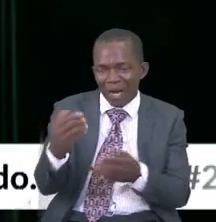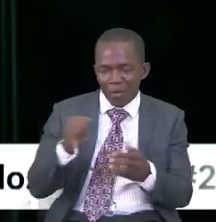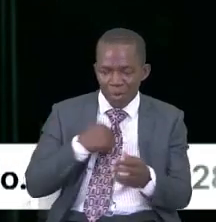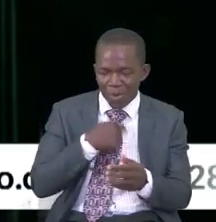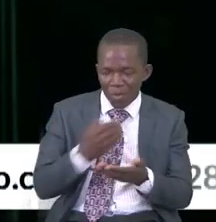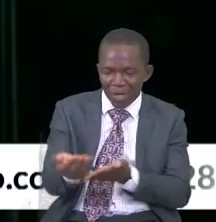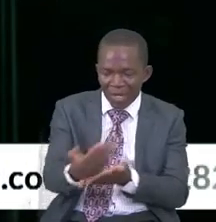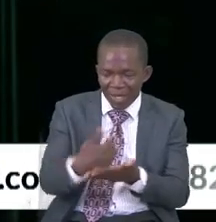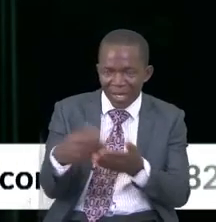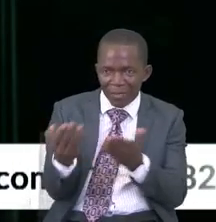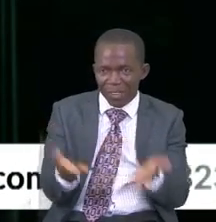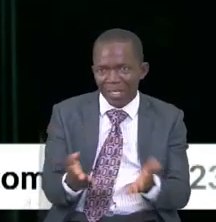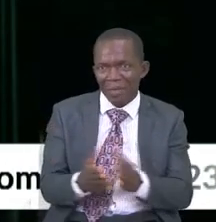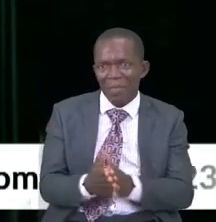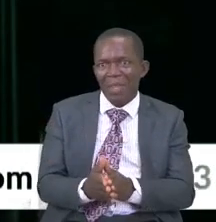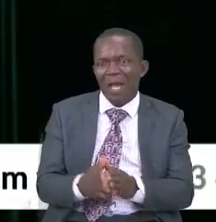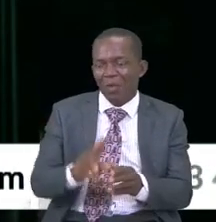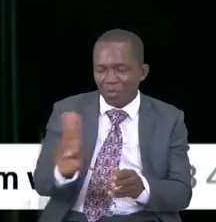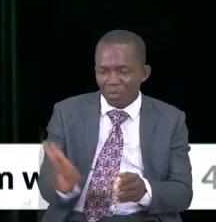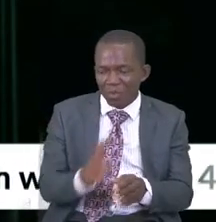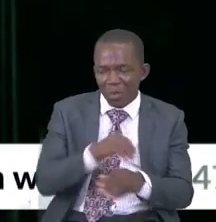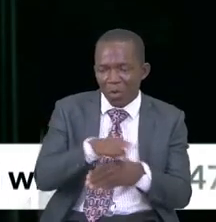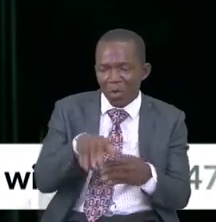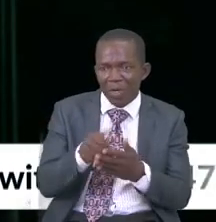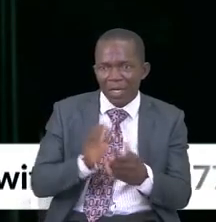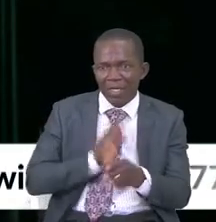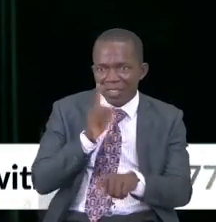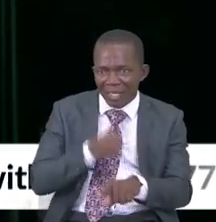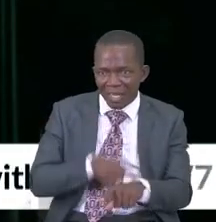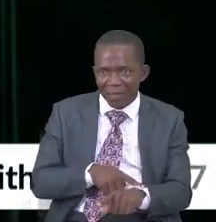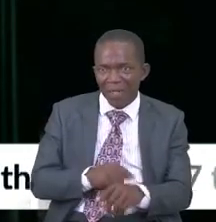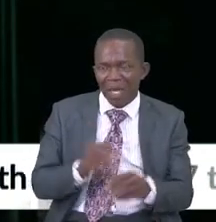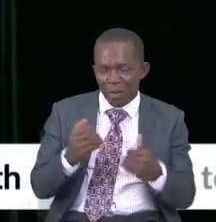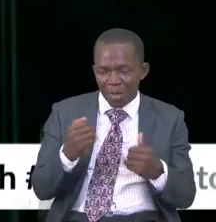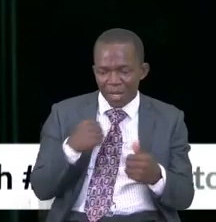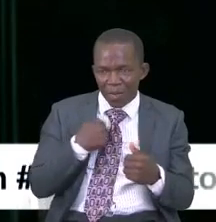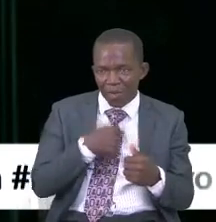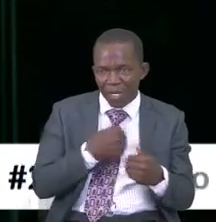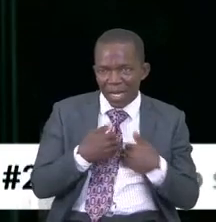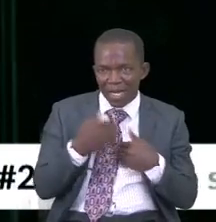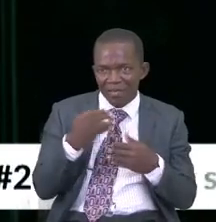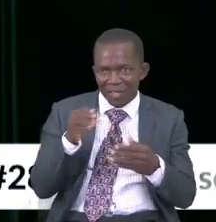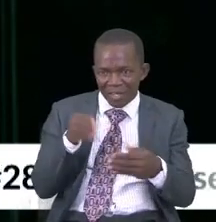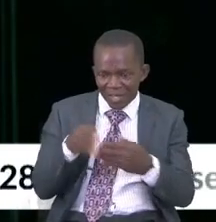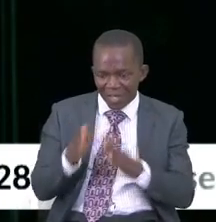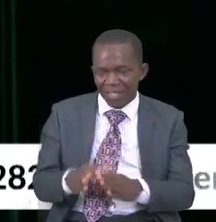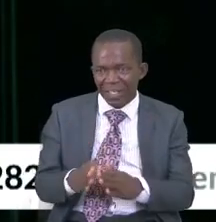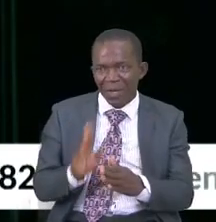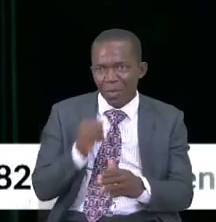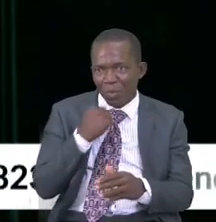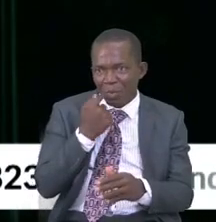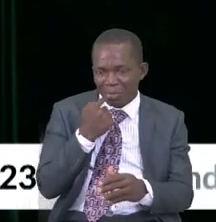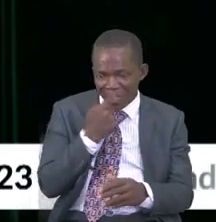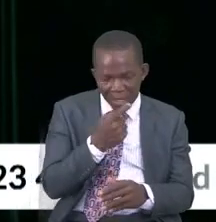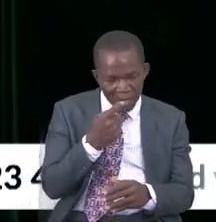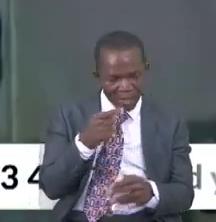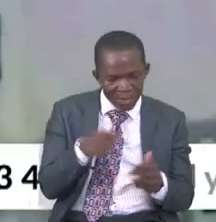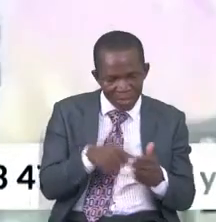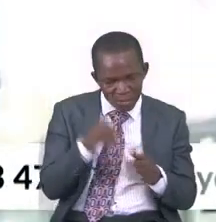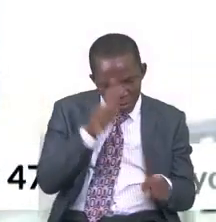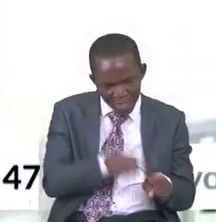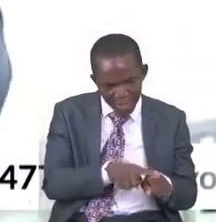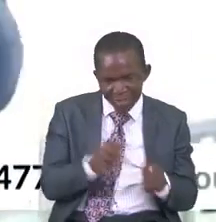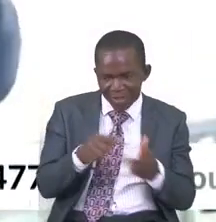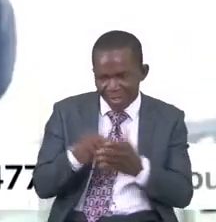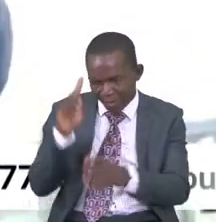I was very young at the time. And I'll gather. And then we had a leader. They said, okay, brother so-and-so, you two young